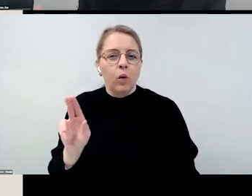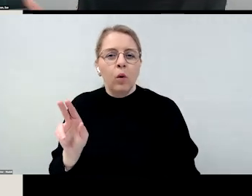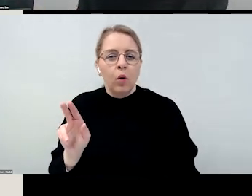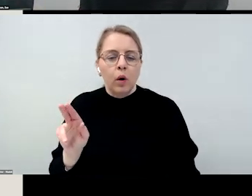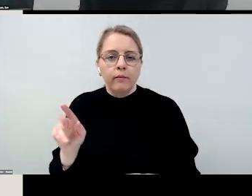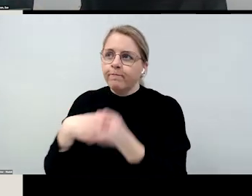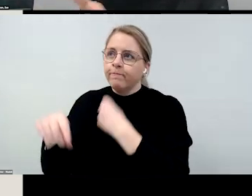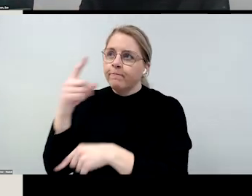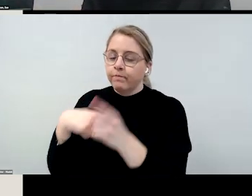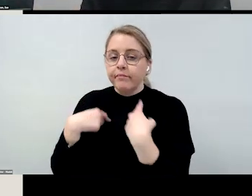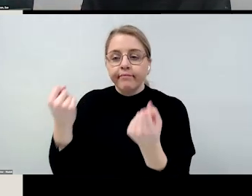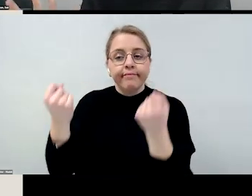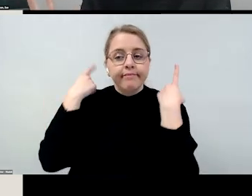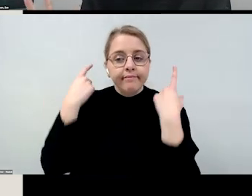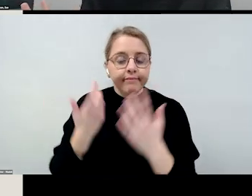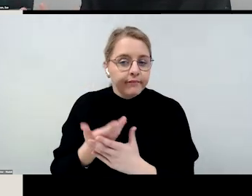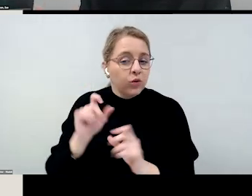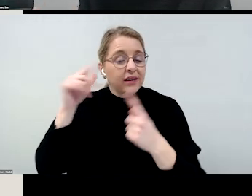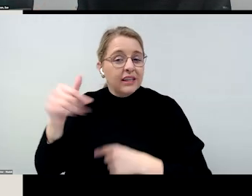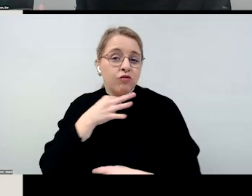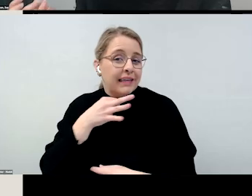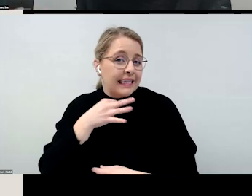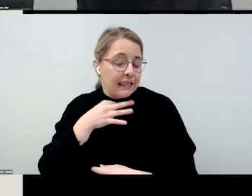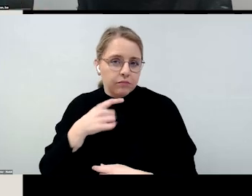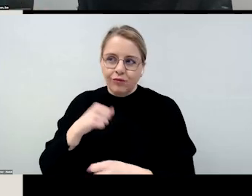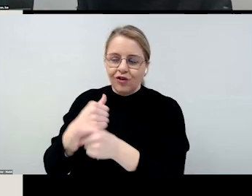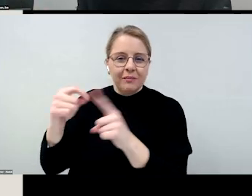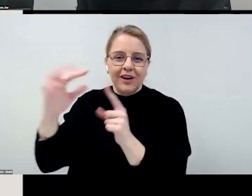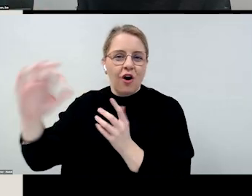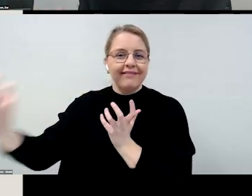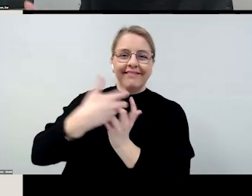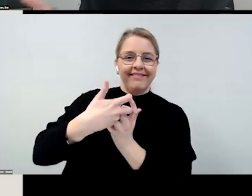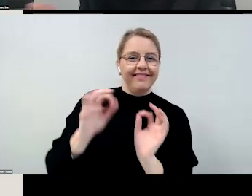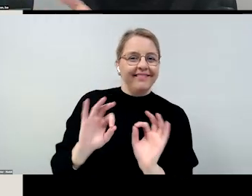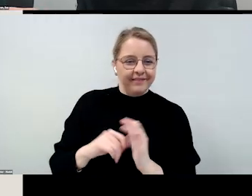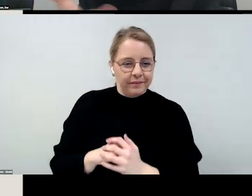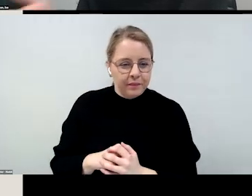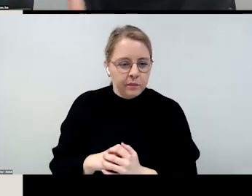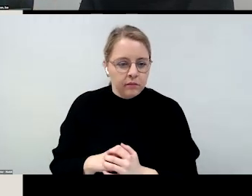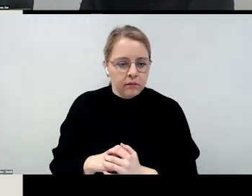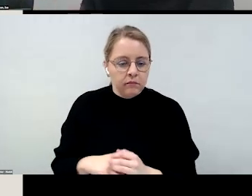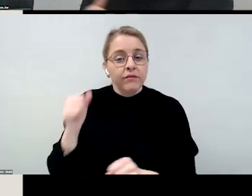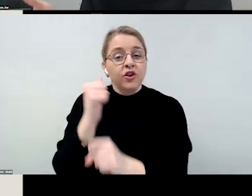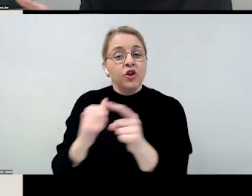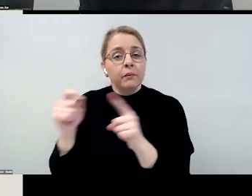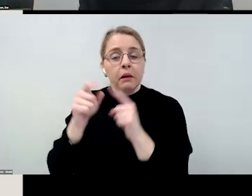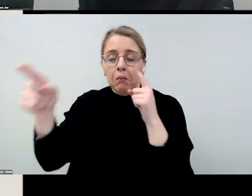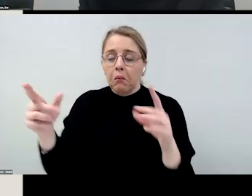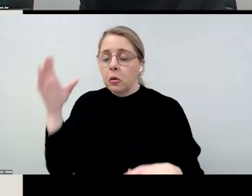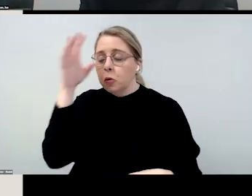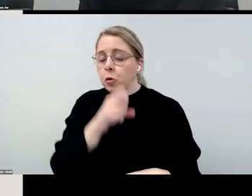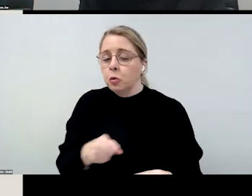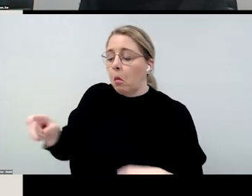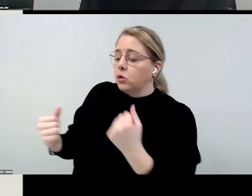his cardiovascular risk or what his options are. The GP assumes George's support worker will remember the information and take it